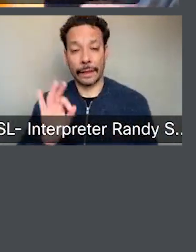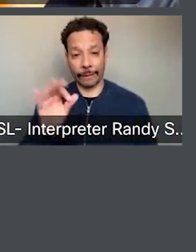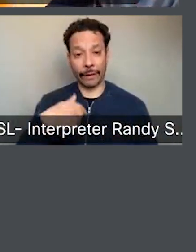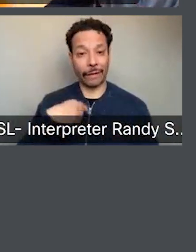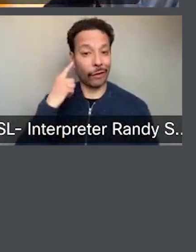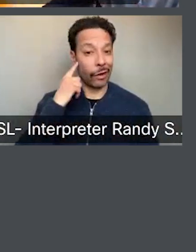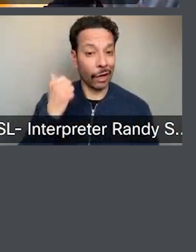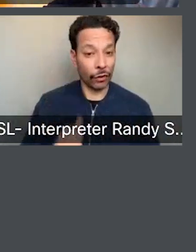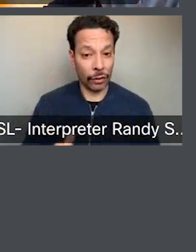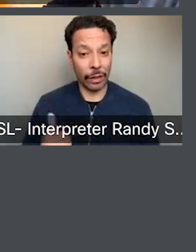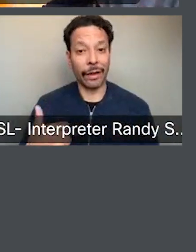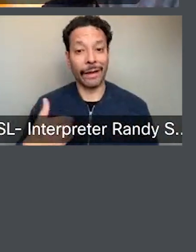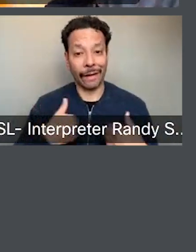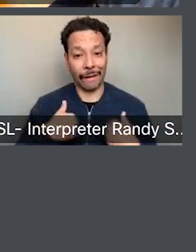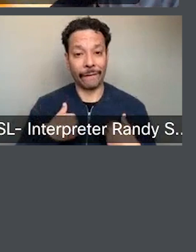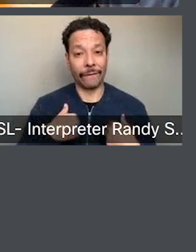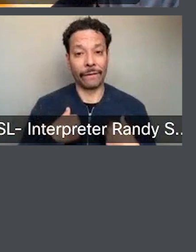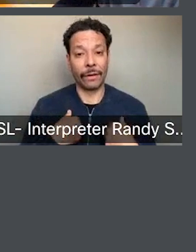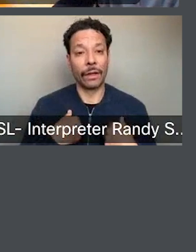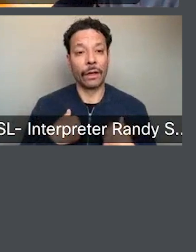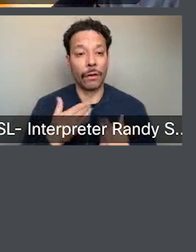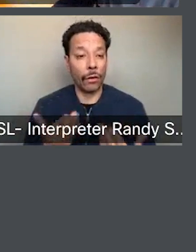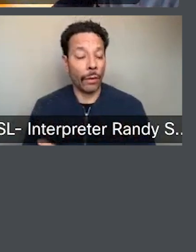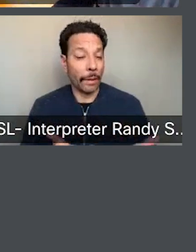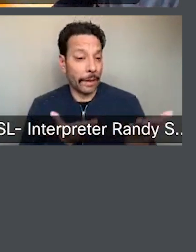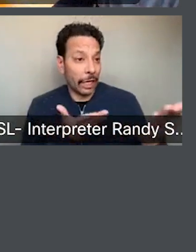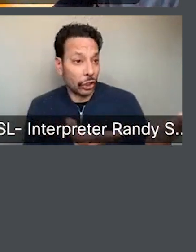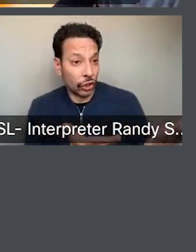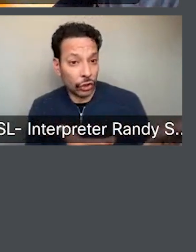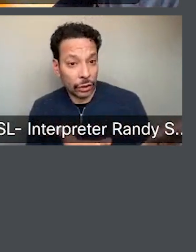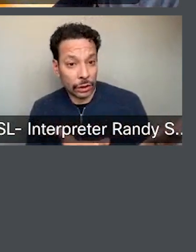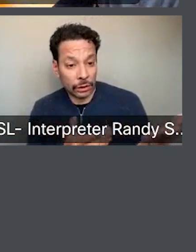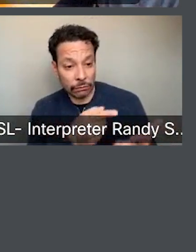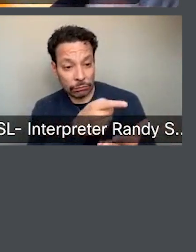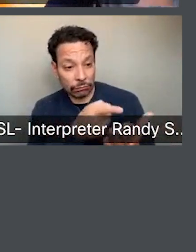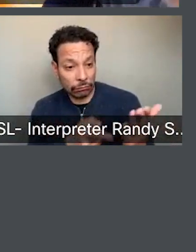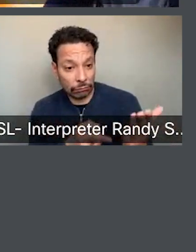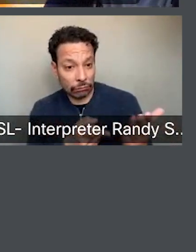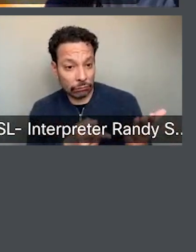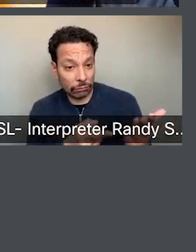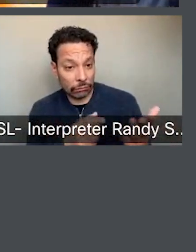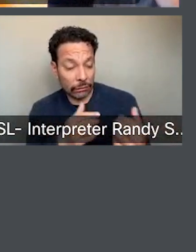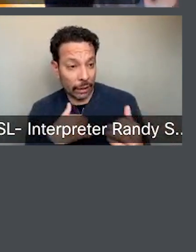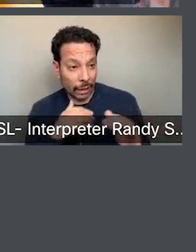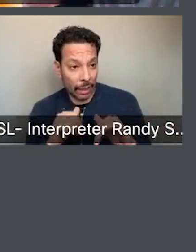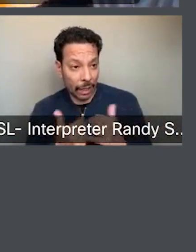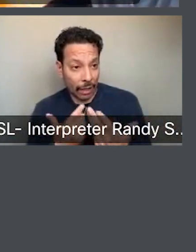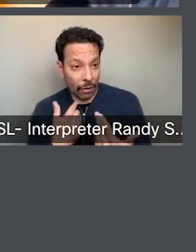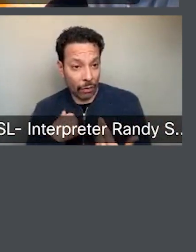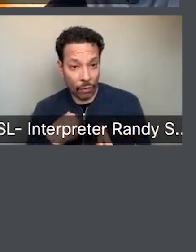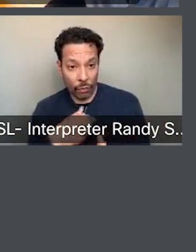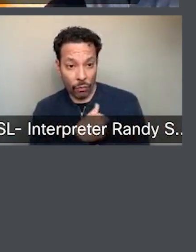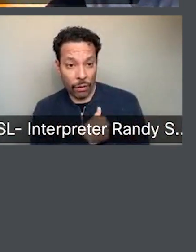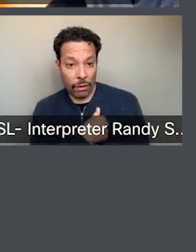we have a set of recommendations that we're making. Is that how we are